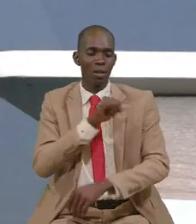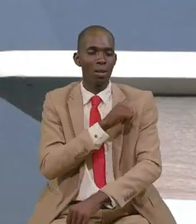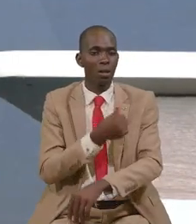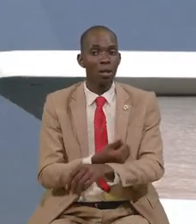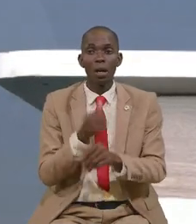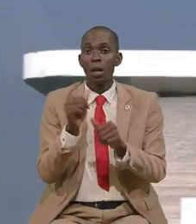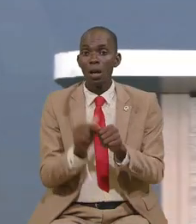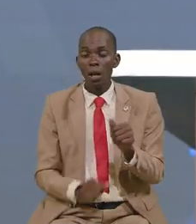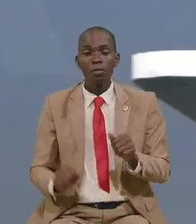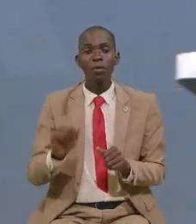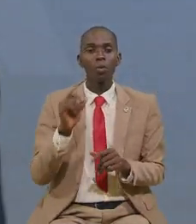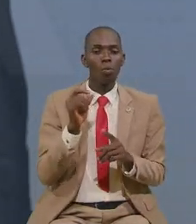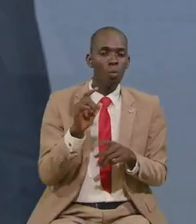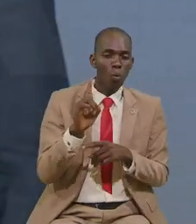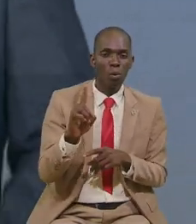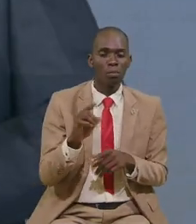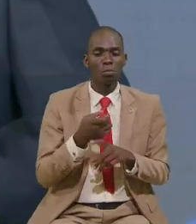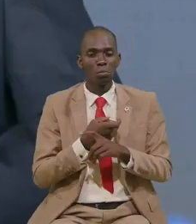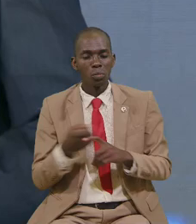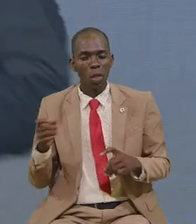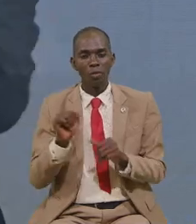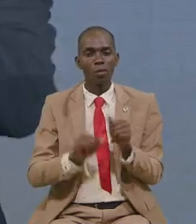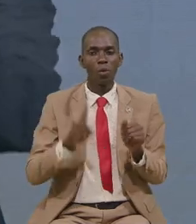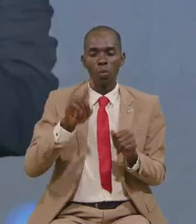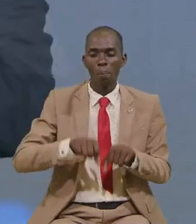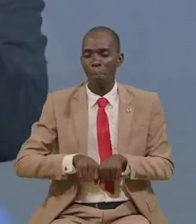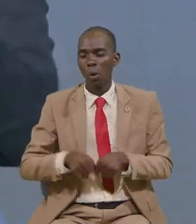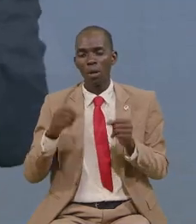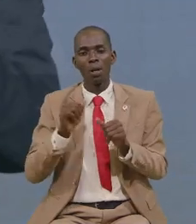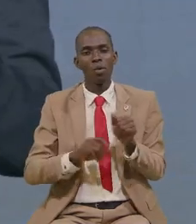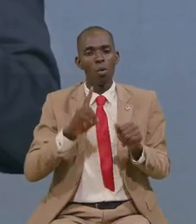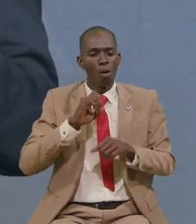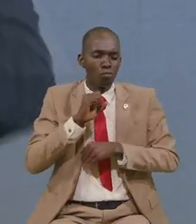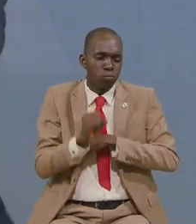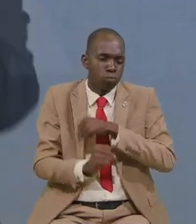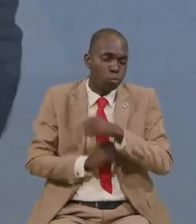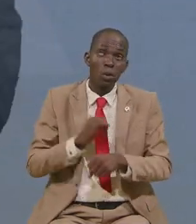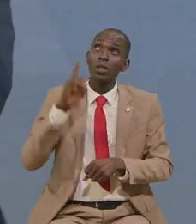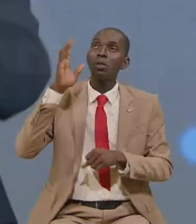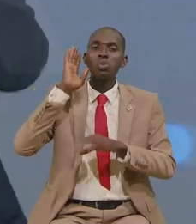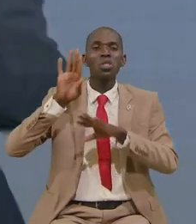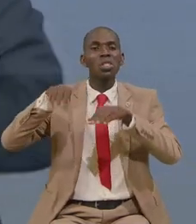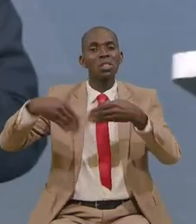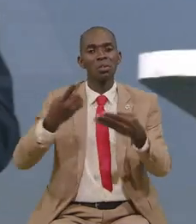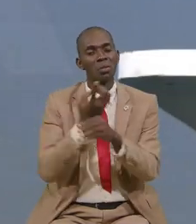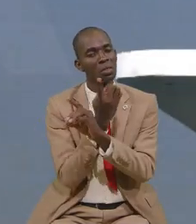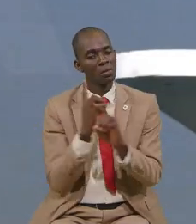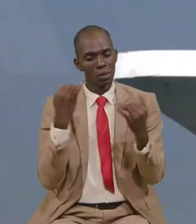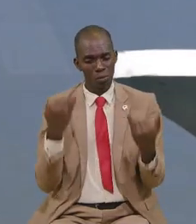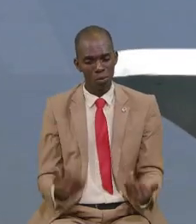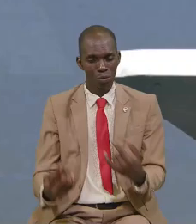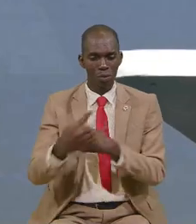Everyone bruised, everyone broken, everyone suffering, he will give you deliverance today